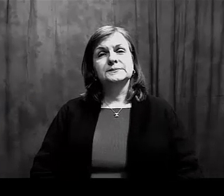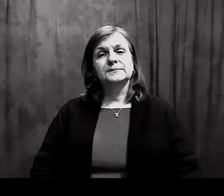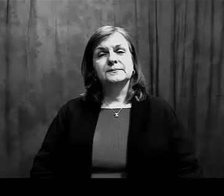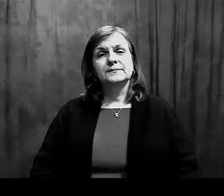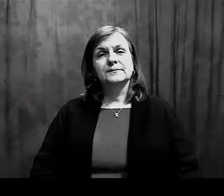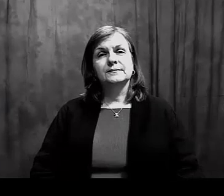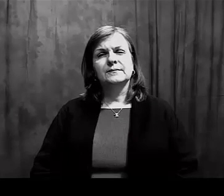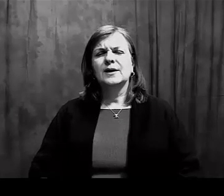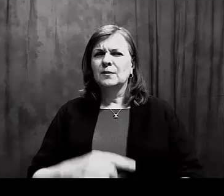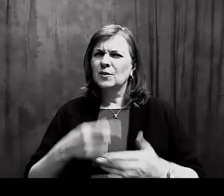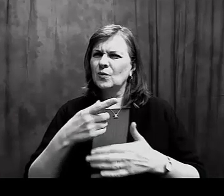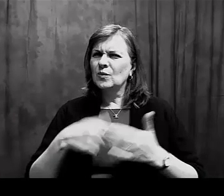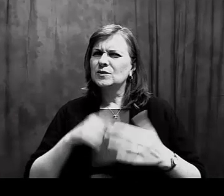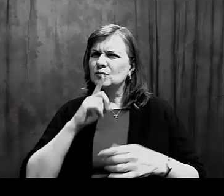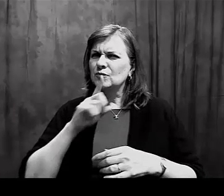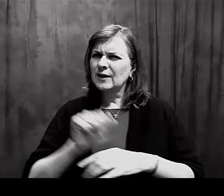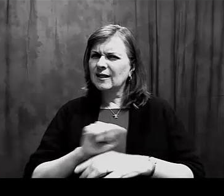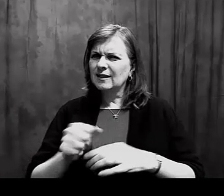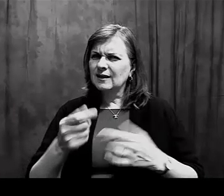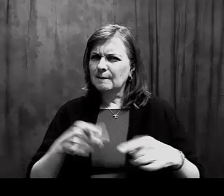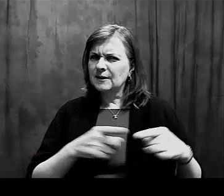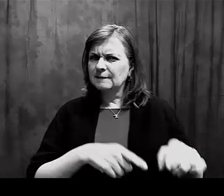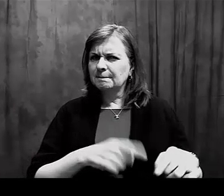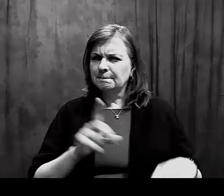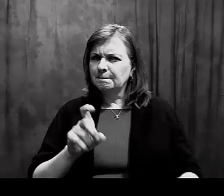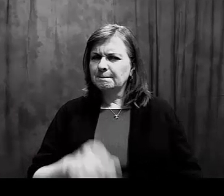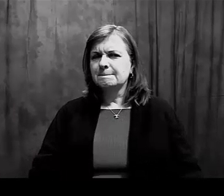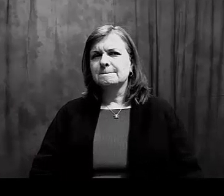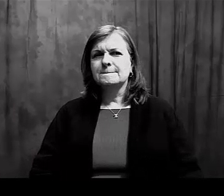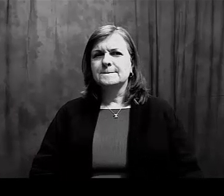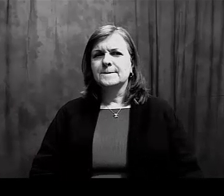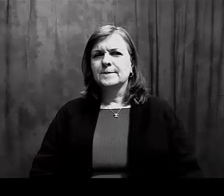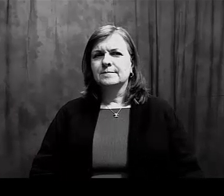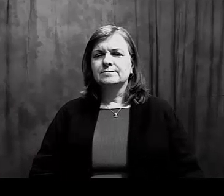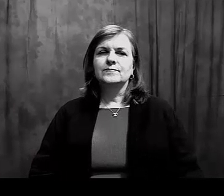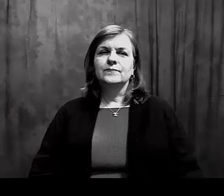dominant. Well, how does this actually work out?